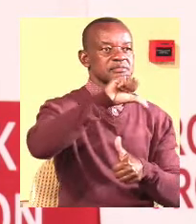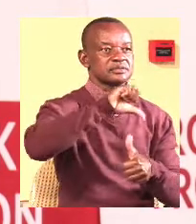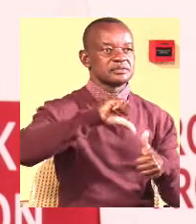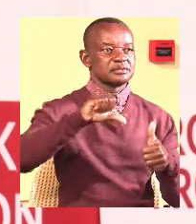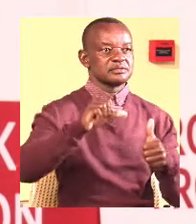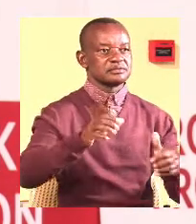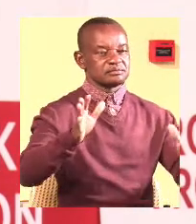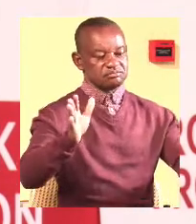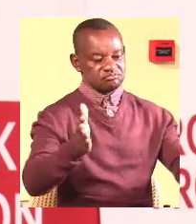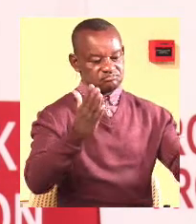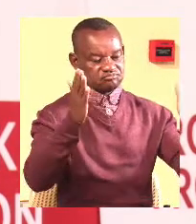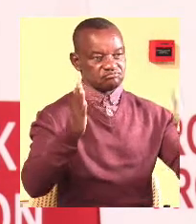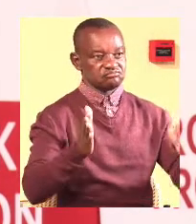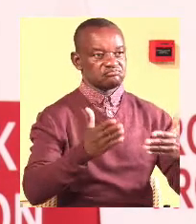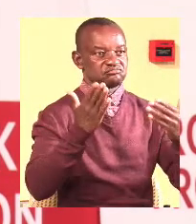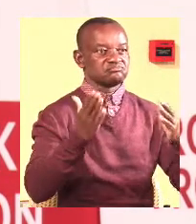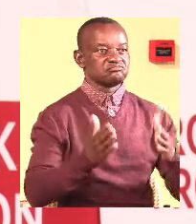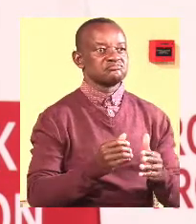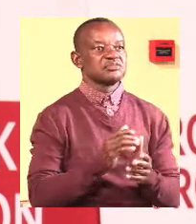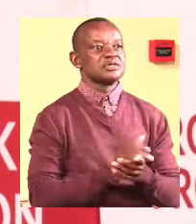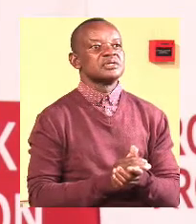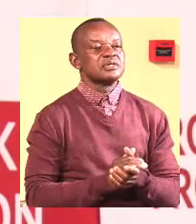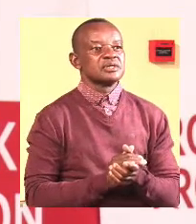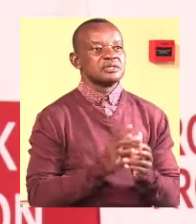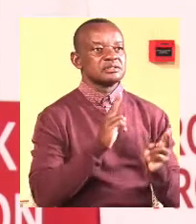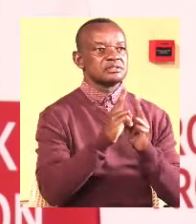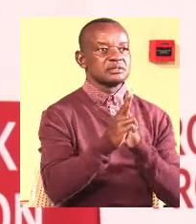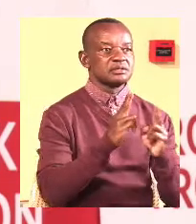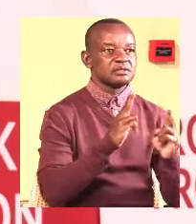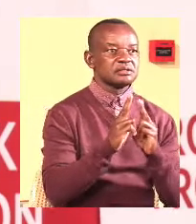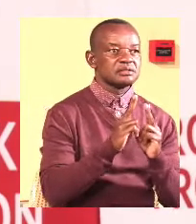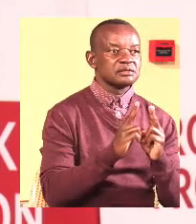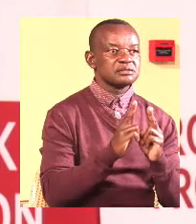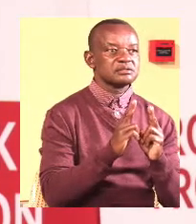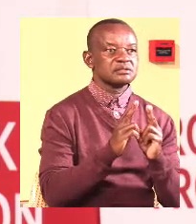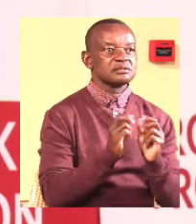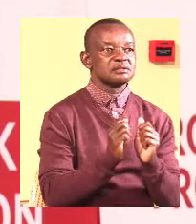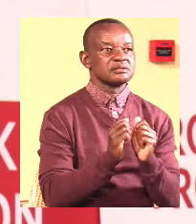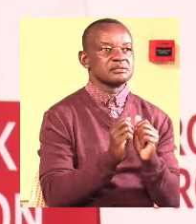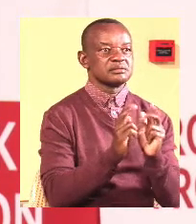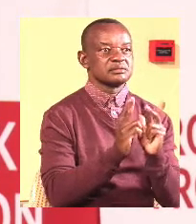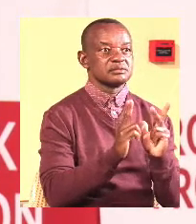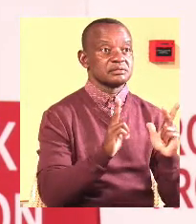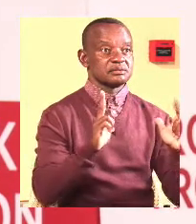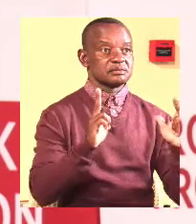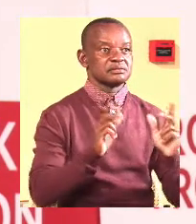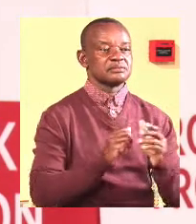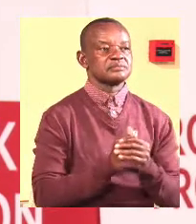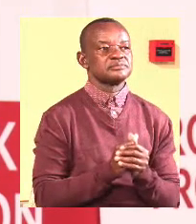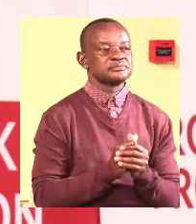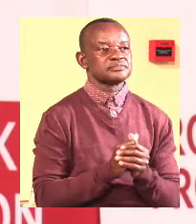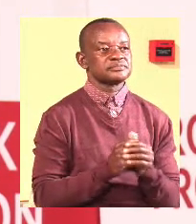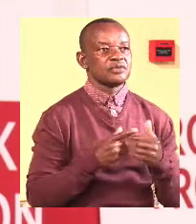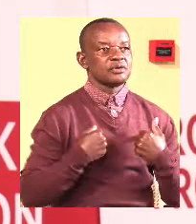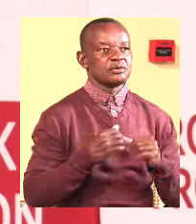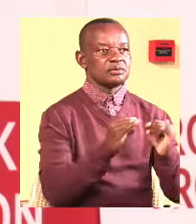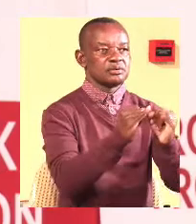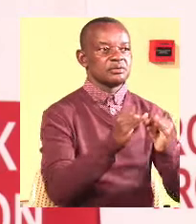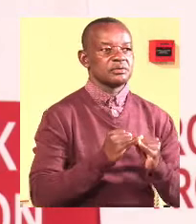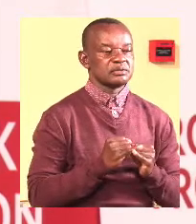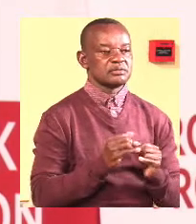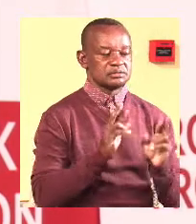and community engagement. With me this morning is our Honorable Deputy